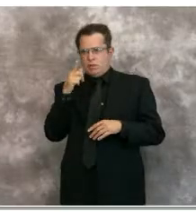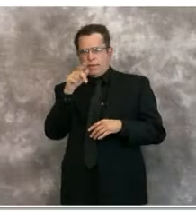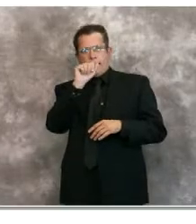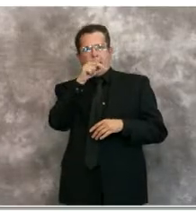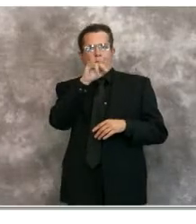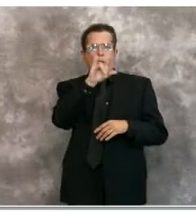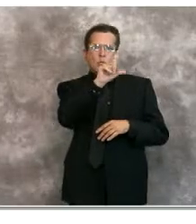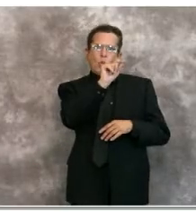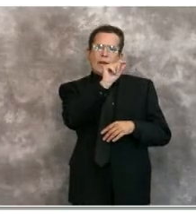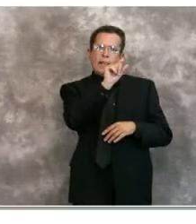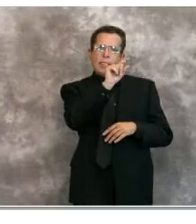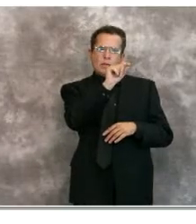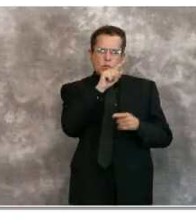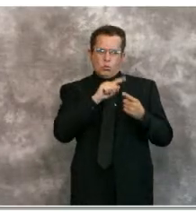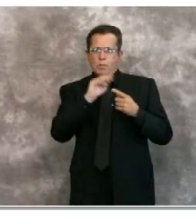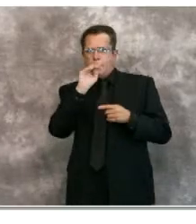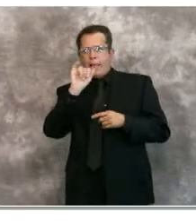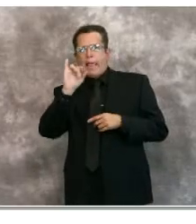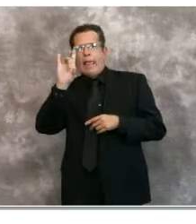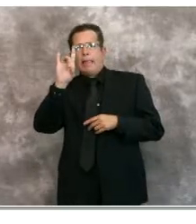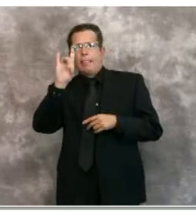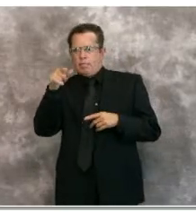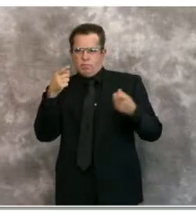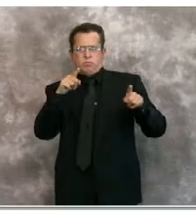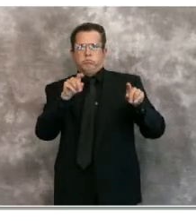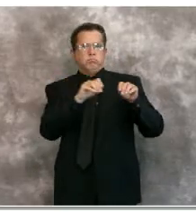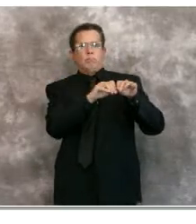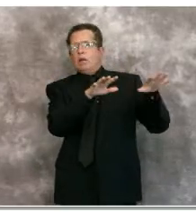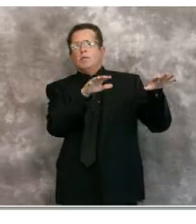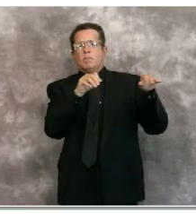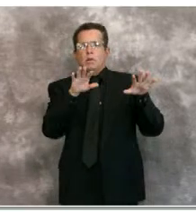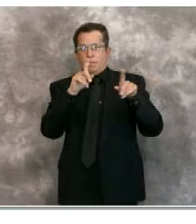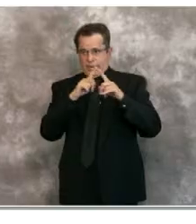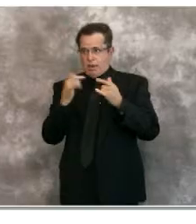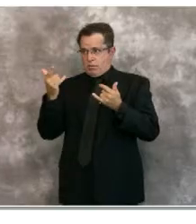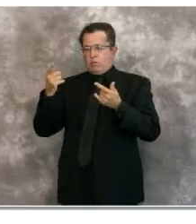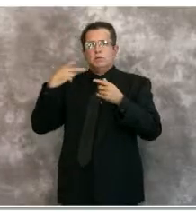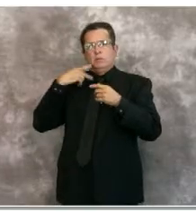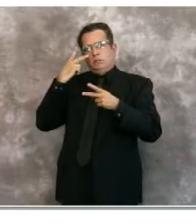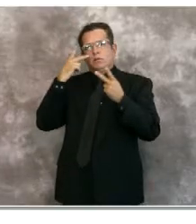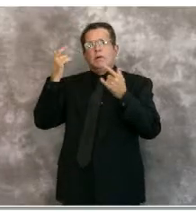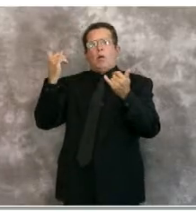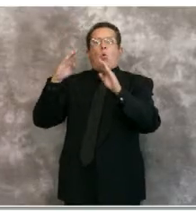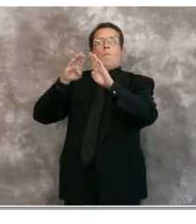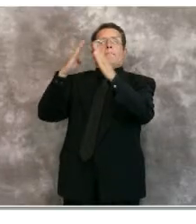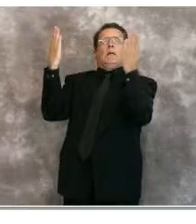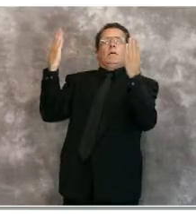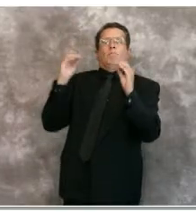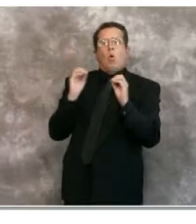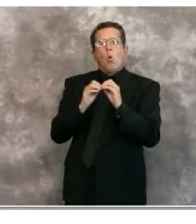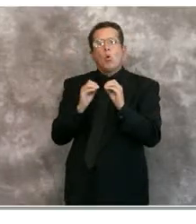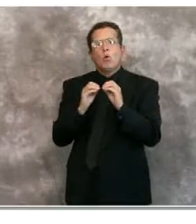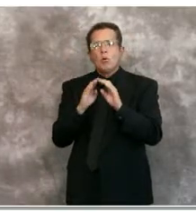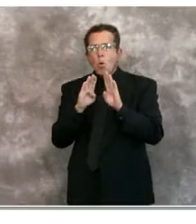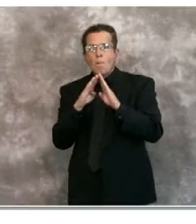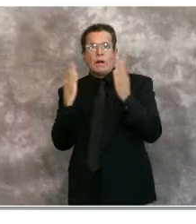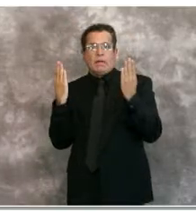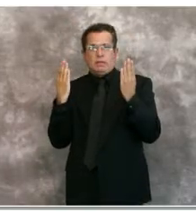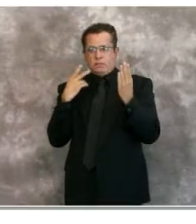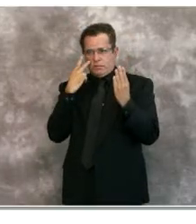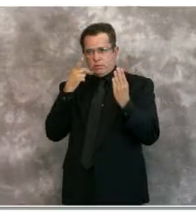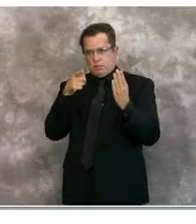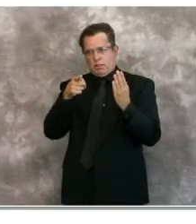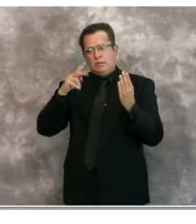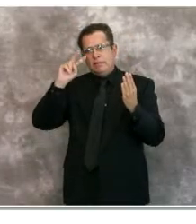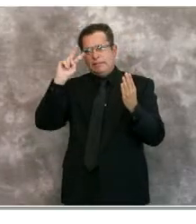April 20th and May 8th. But again, with opening occurring actually with that the